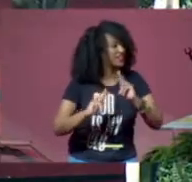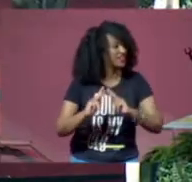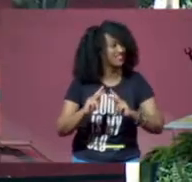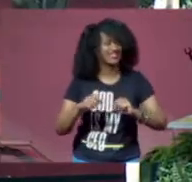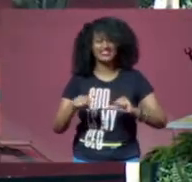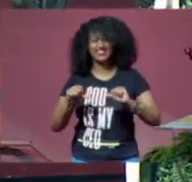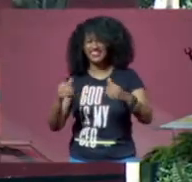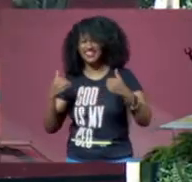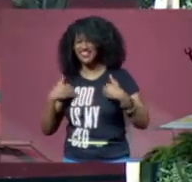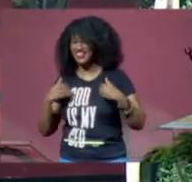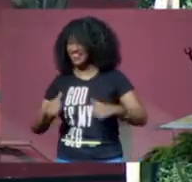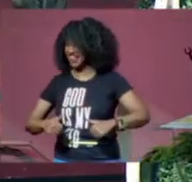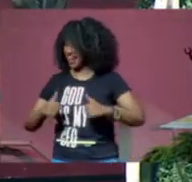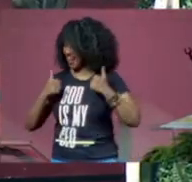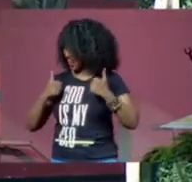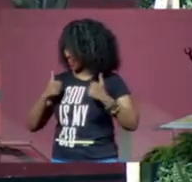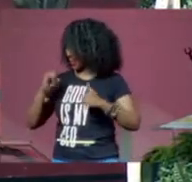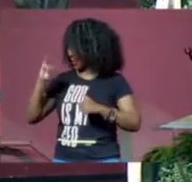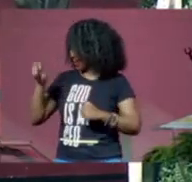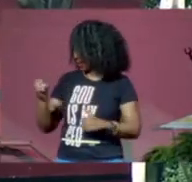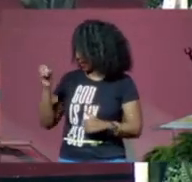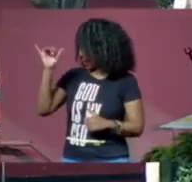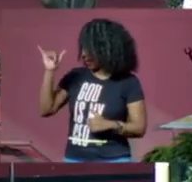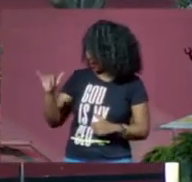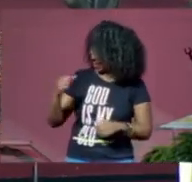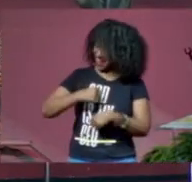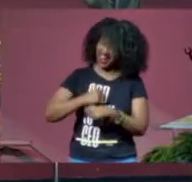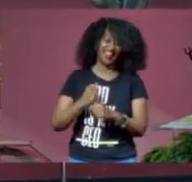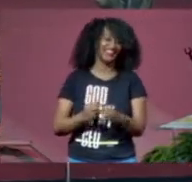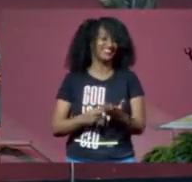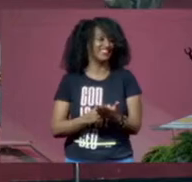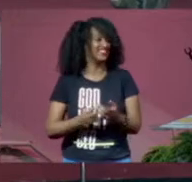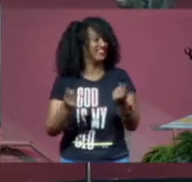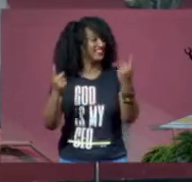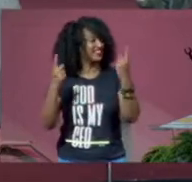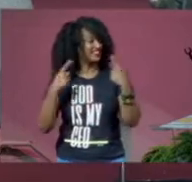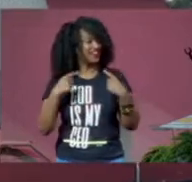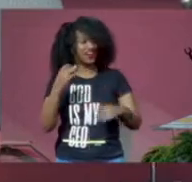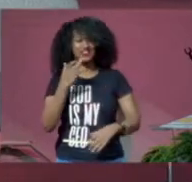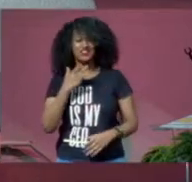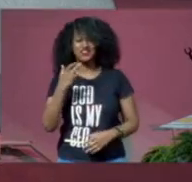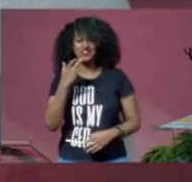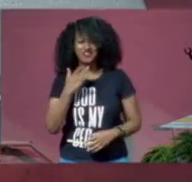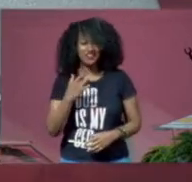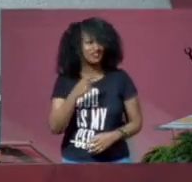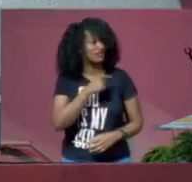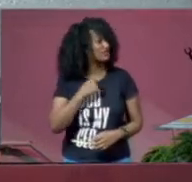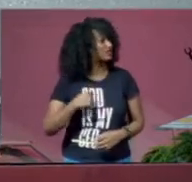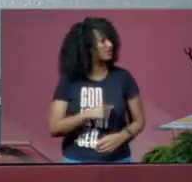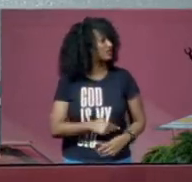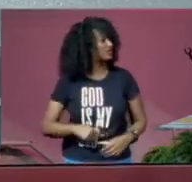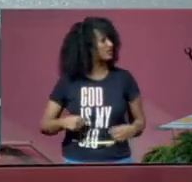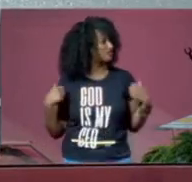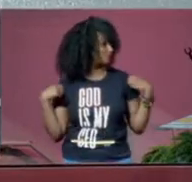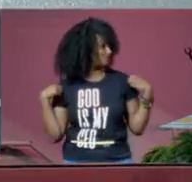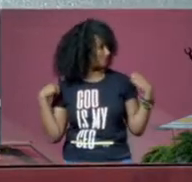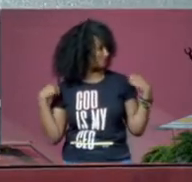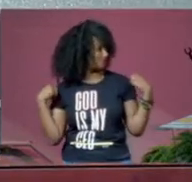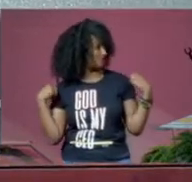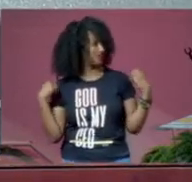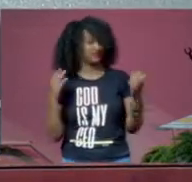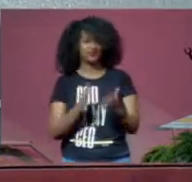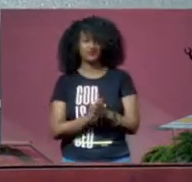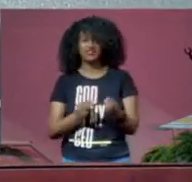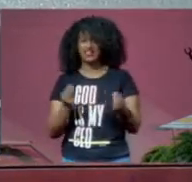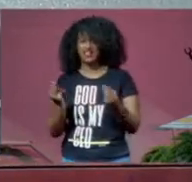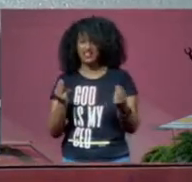and some joy in you, amen, make sure that you come with your favorite superhero t-shirt and in your favorite superhero costume. Our minister for that